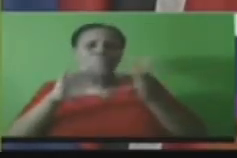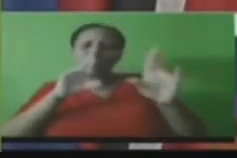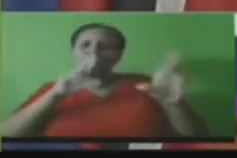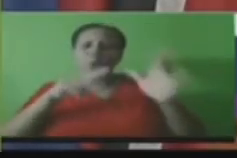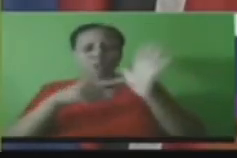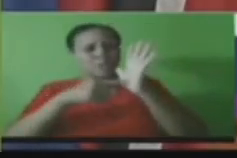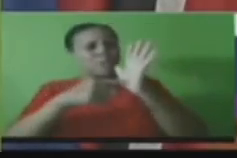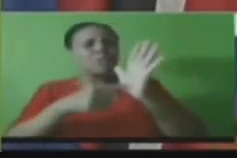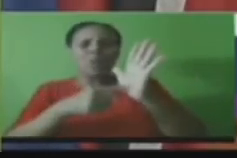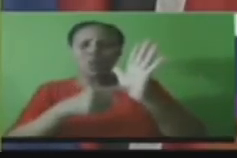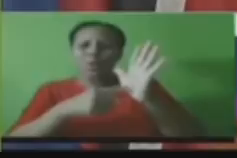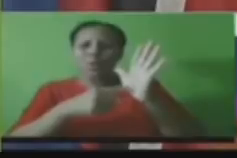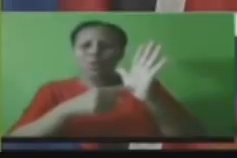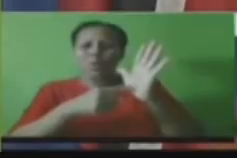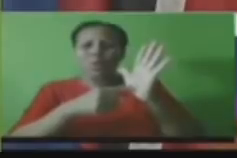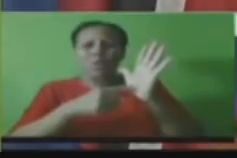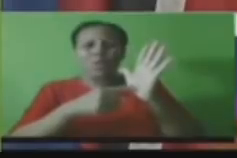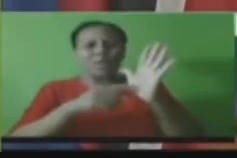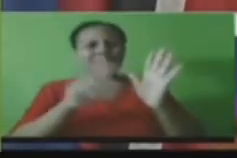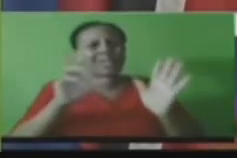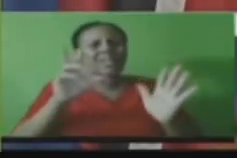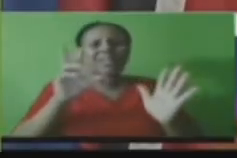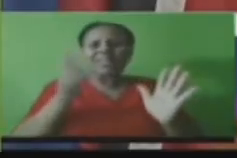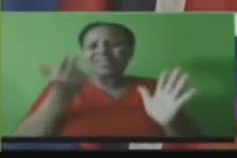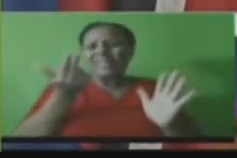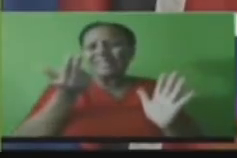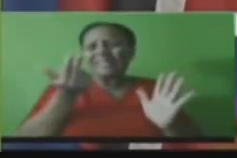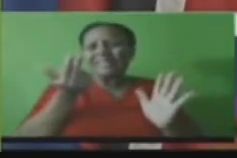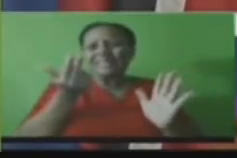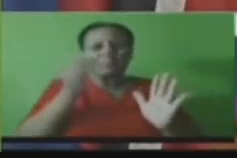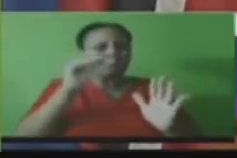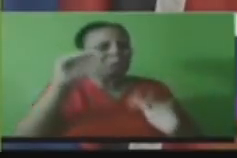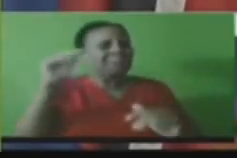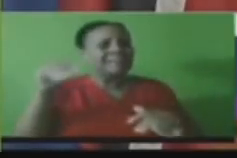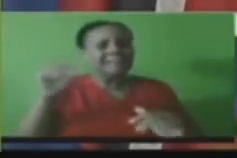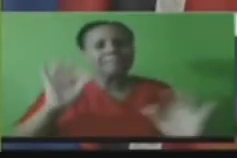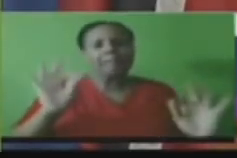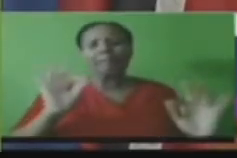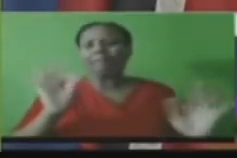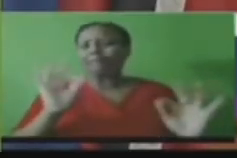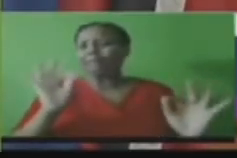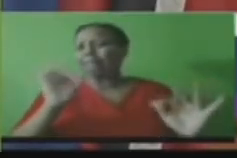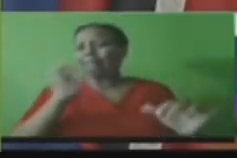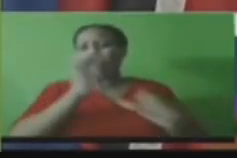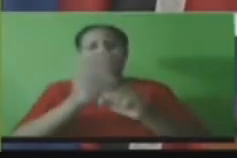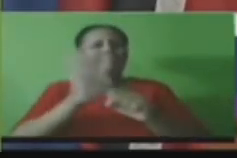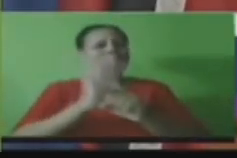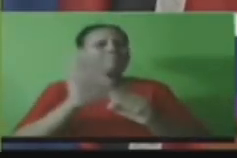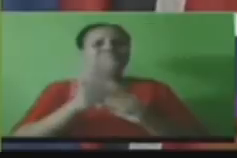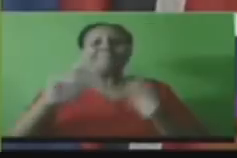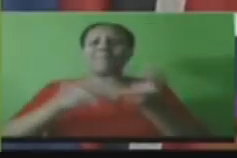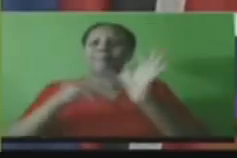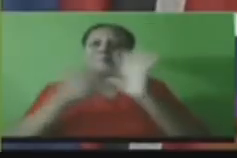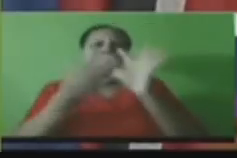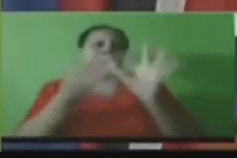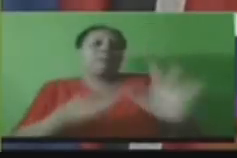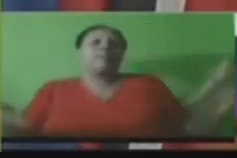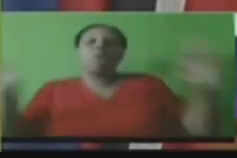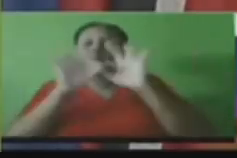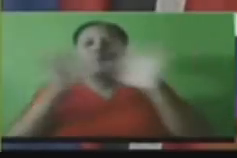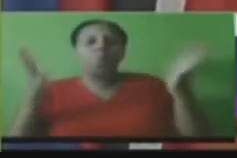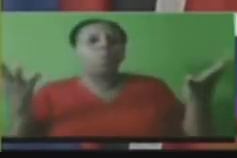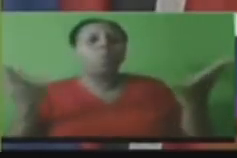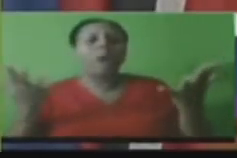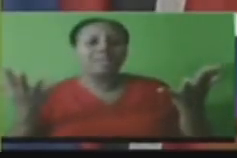imperative that you continue to practice your 3 Ws and take your